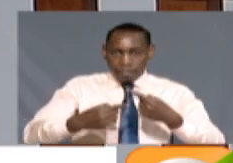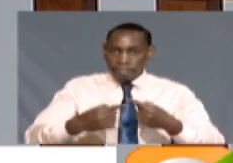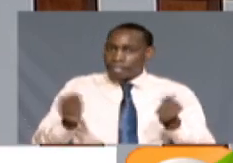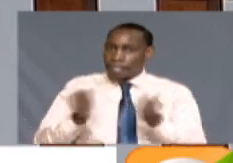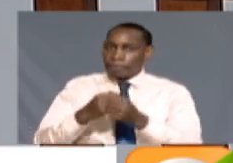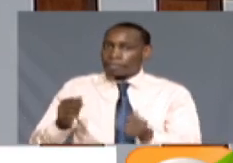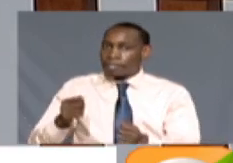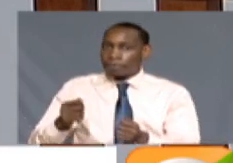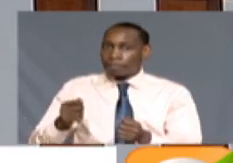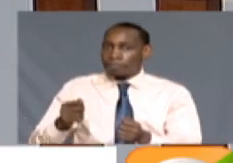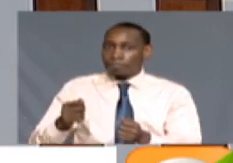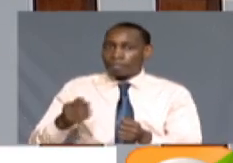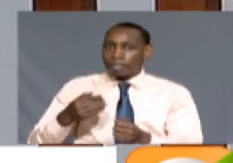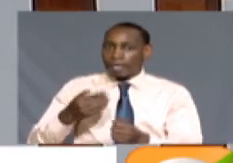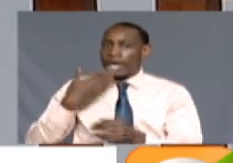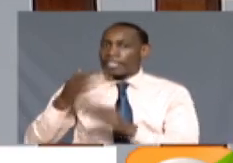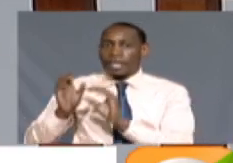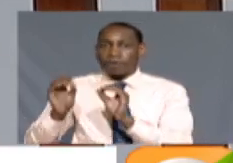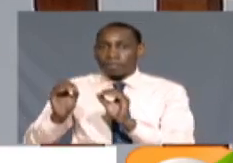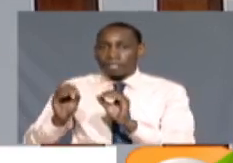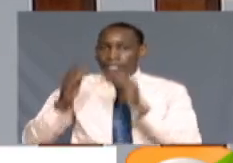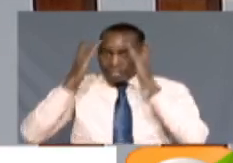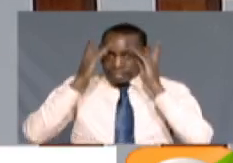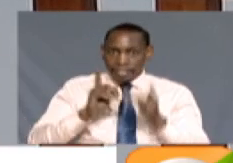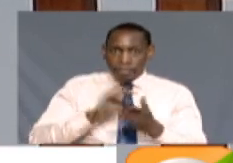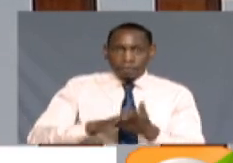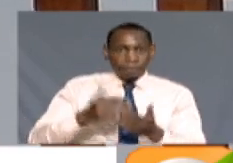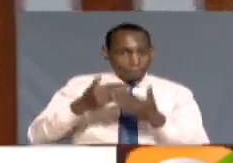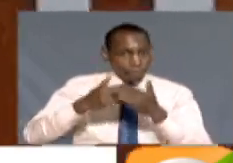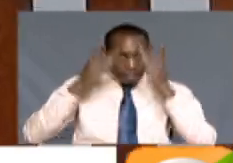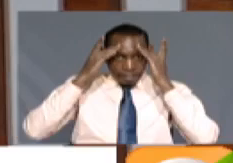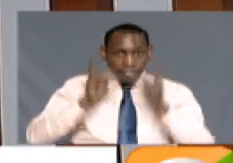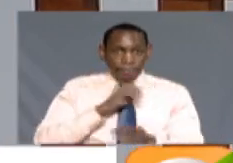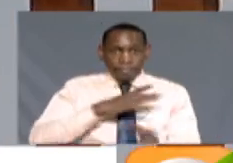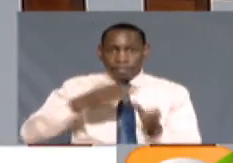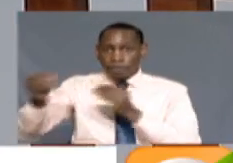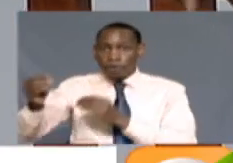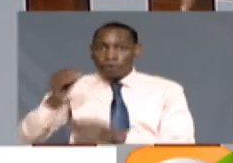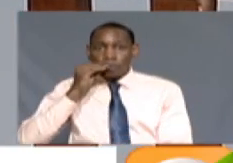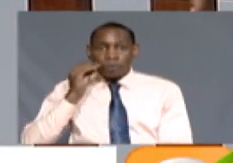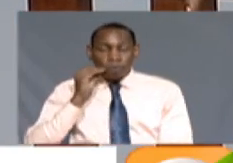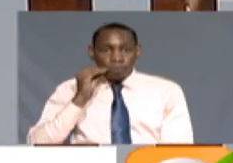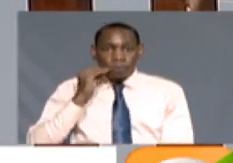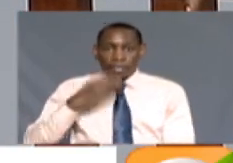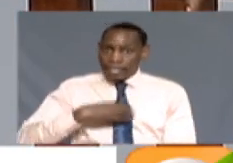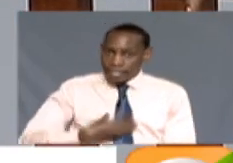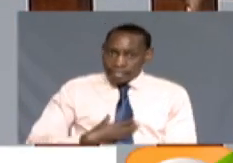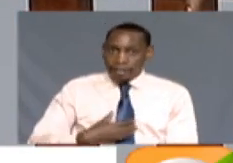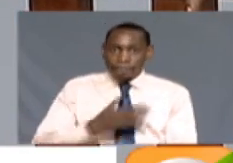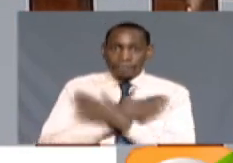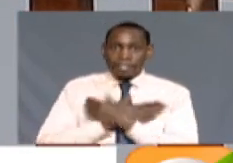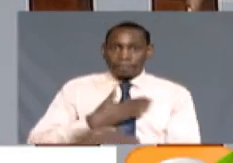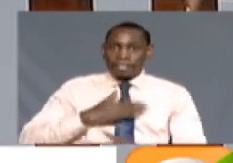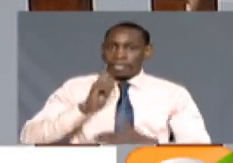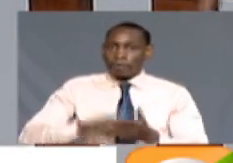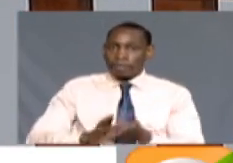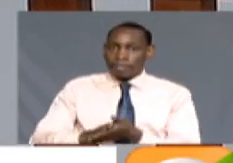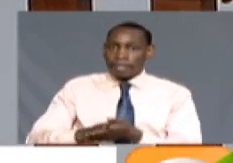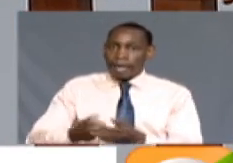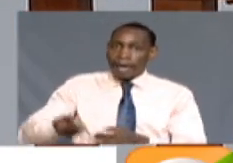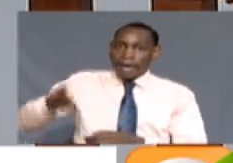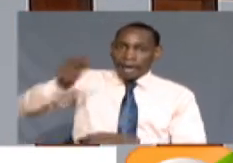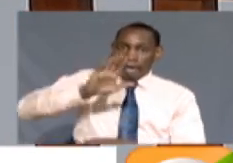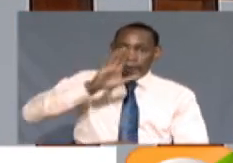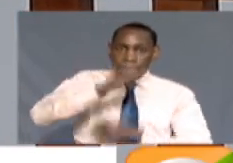no, because I had decided to go home. Yeah. And my colleague said they have got to give me more